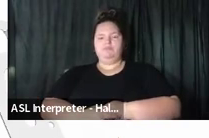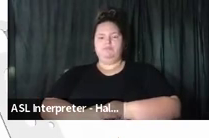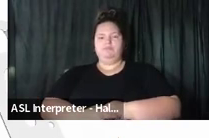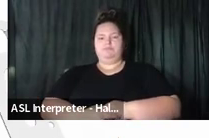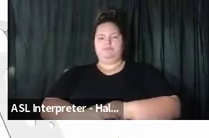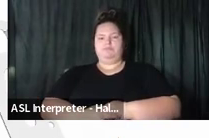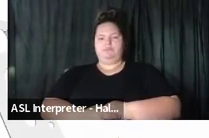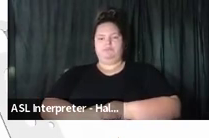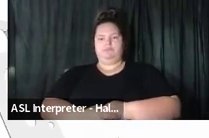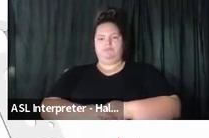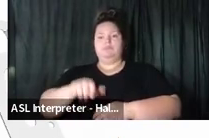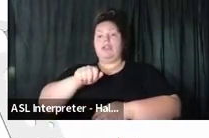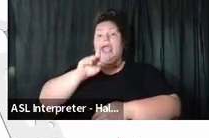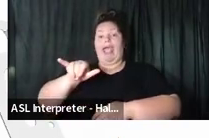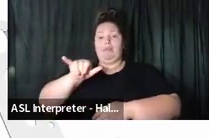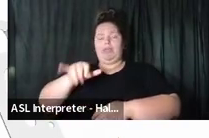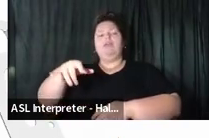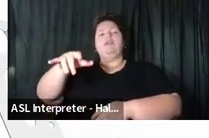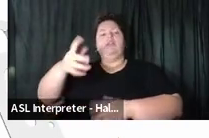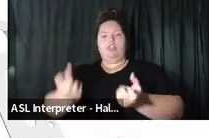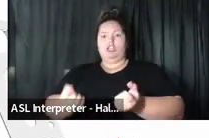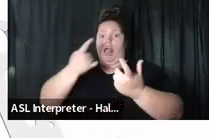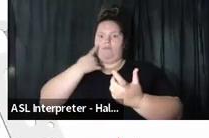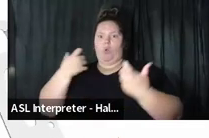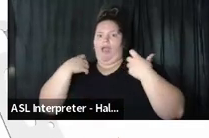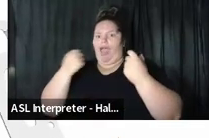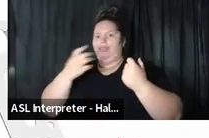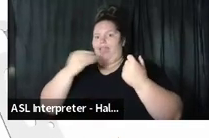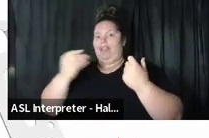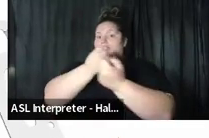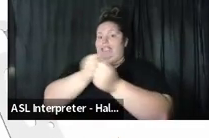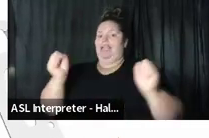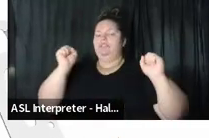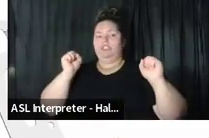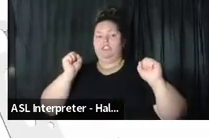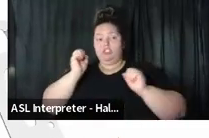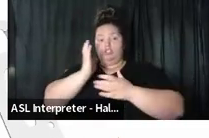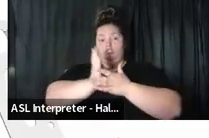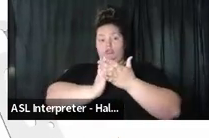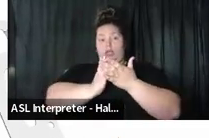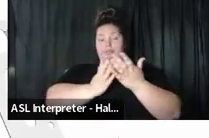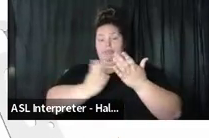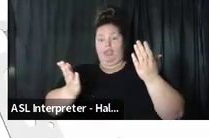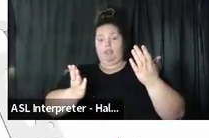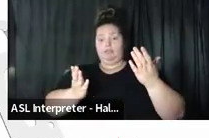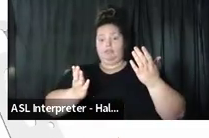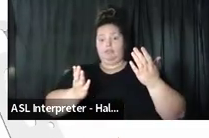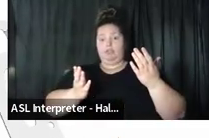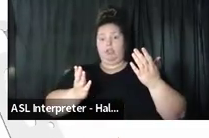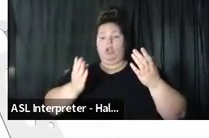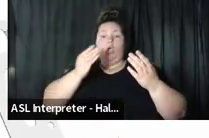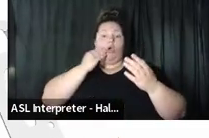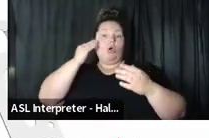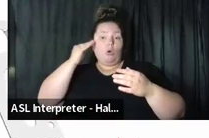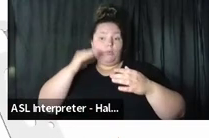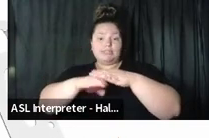And then there's also a lot for health and safety. So some of the items would be like home accessibility things